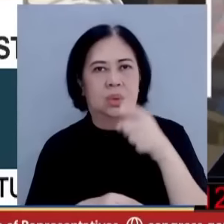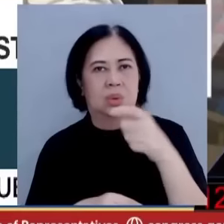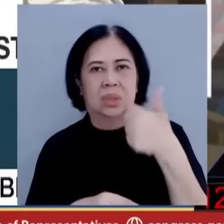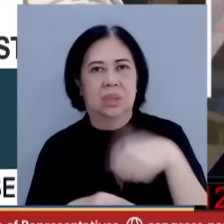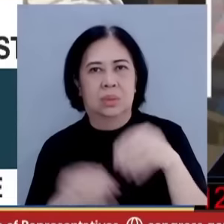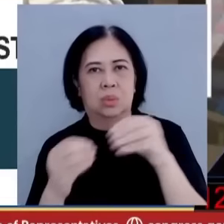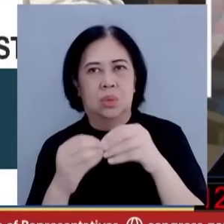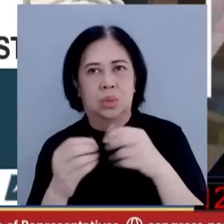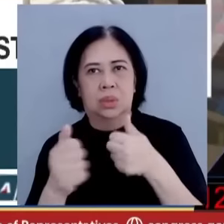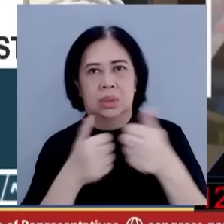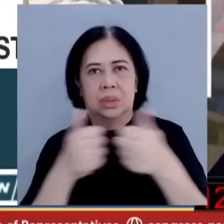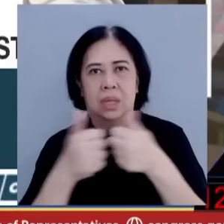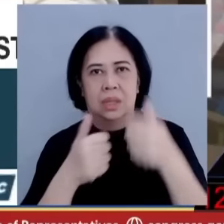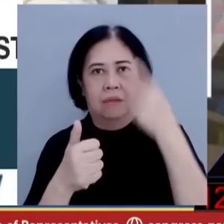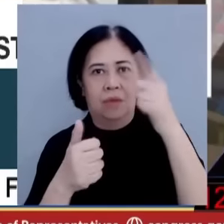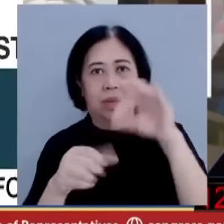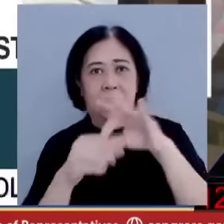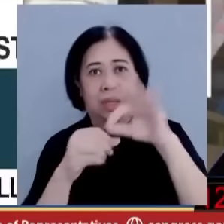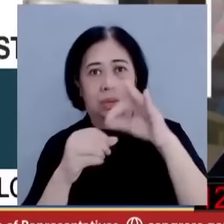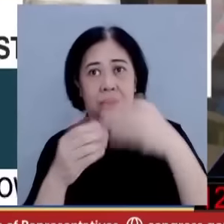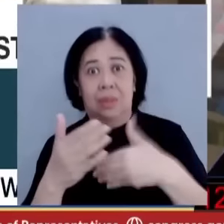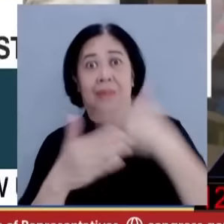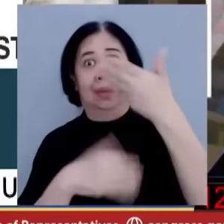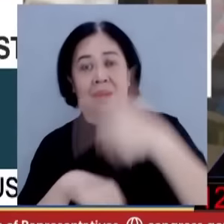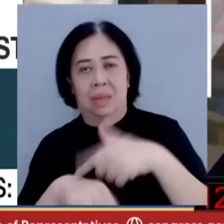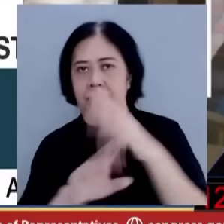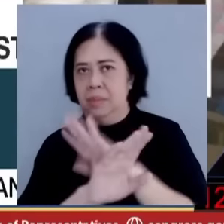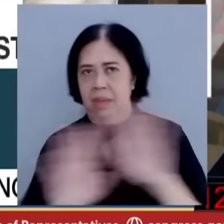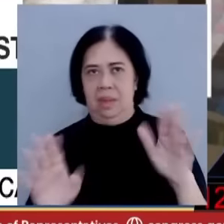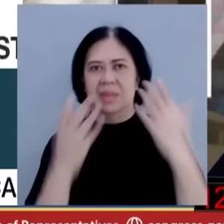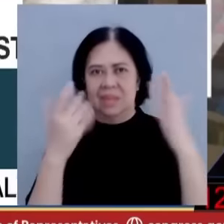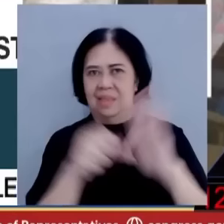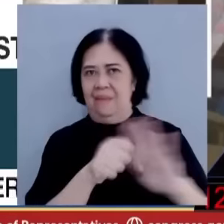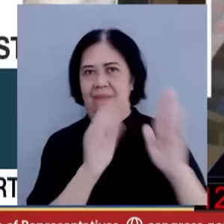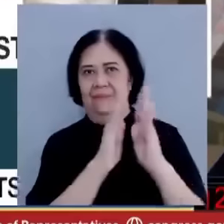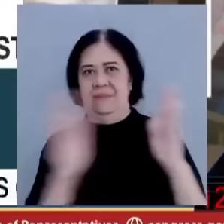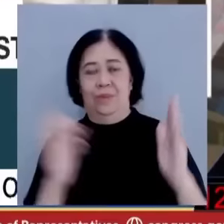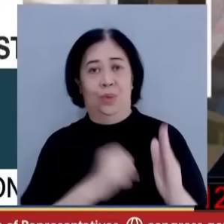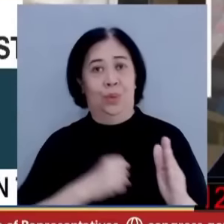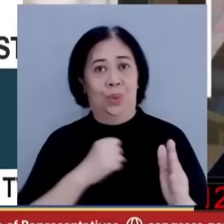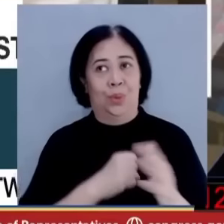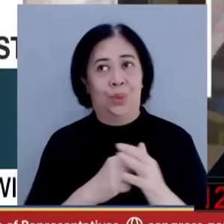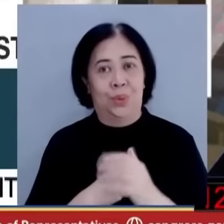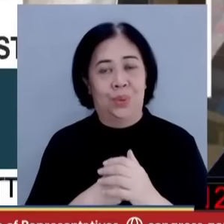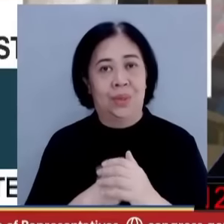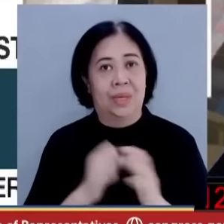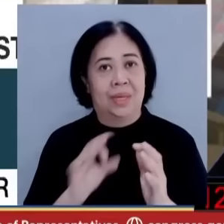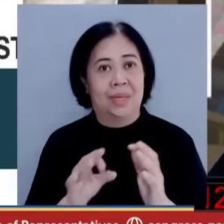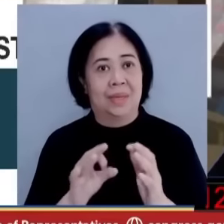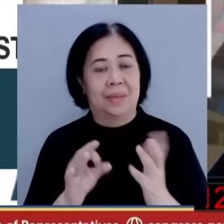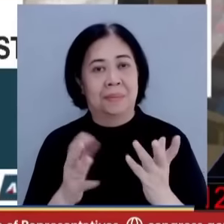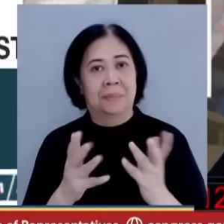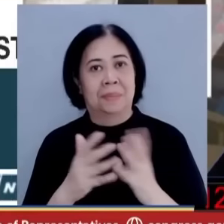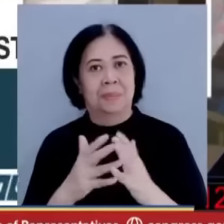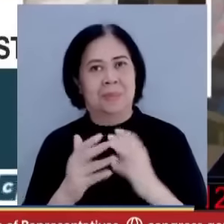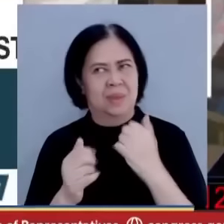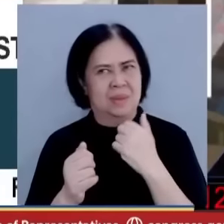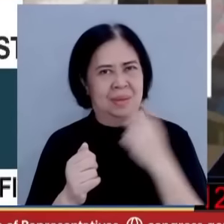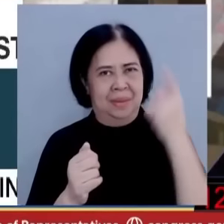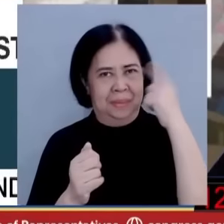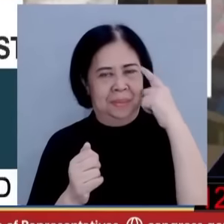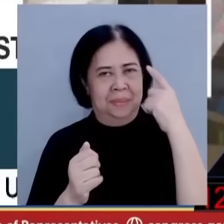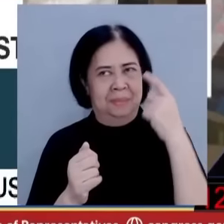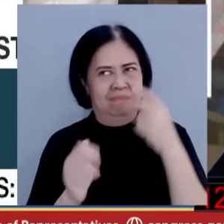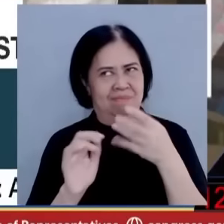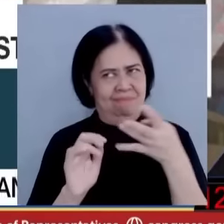run for election. No, kaya pasensya na kung medyo malisyoso yung tingin